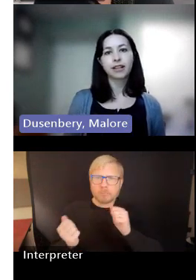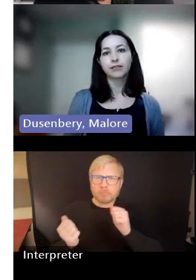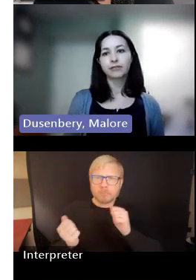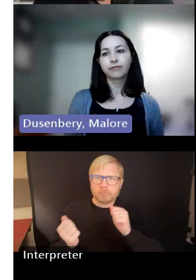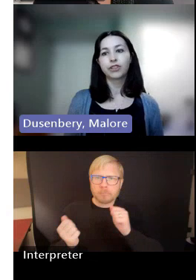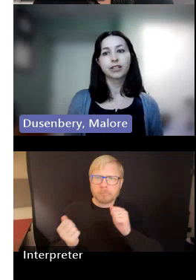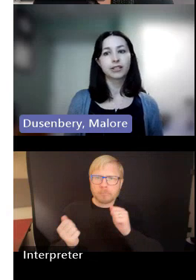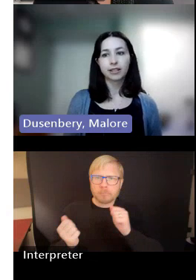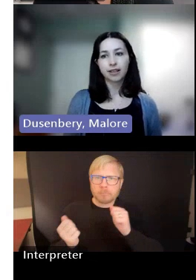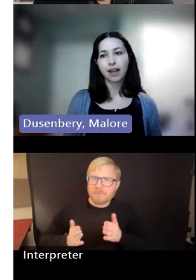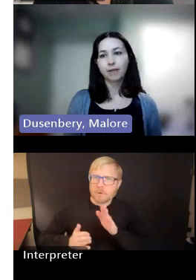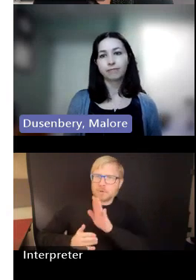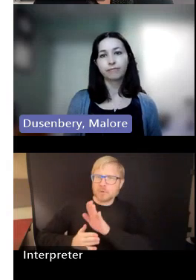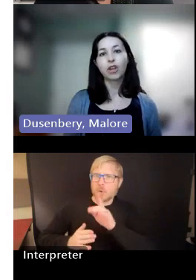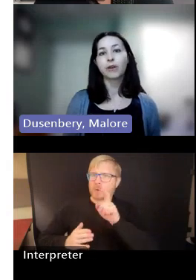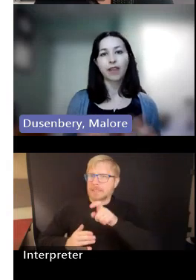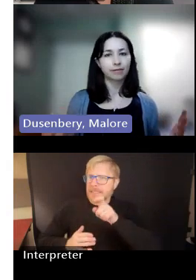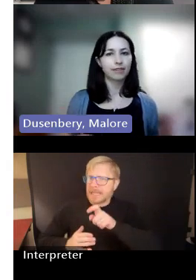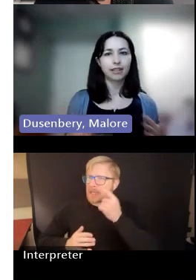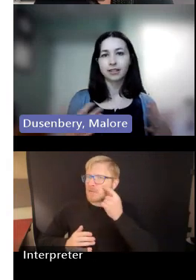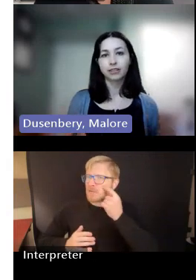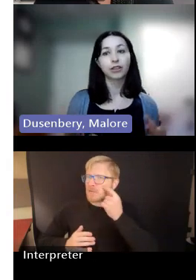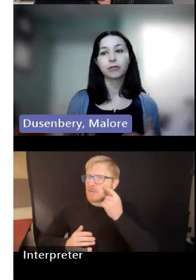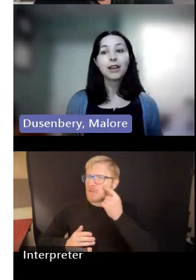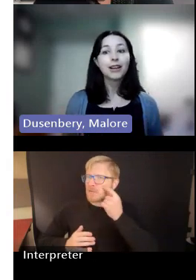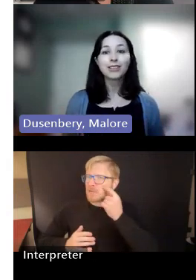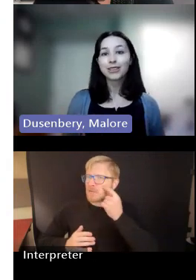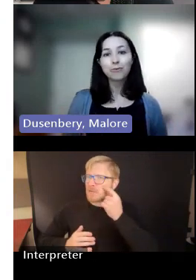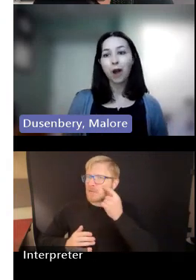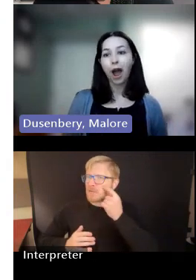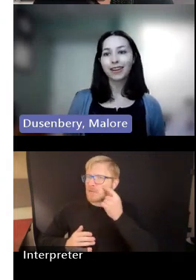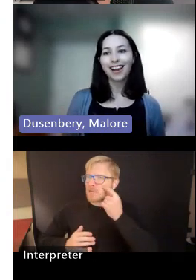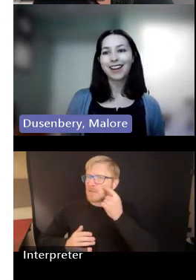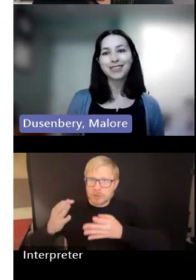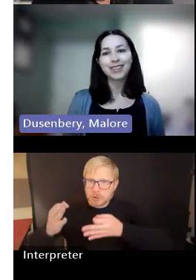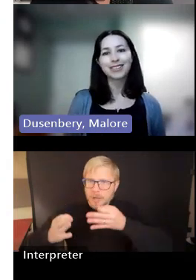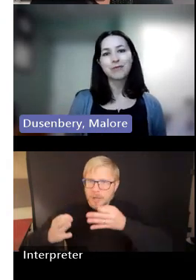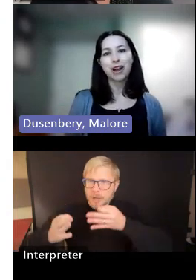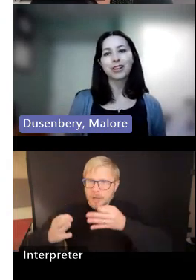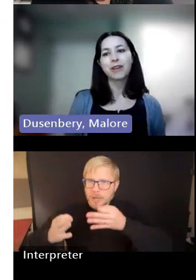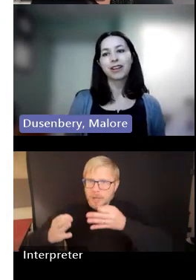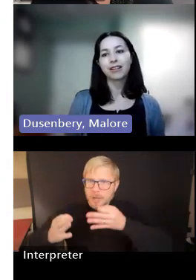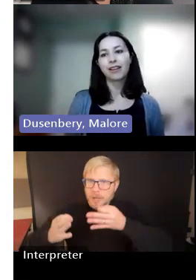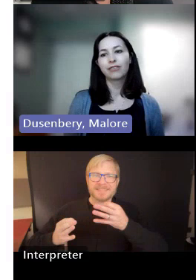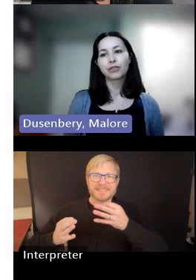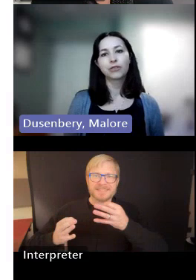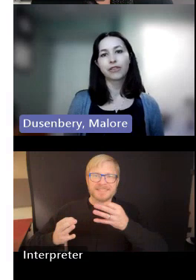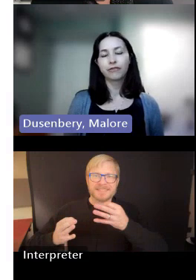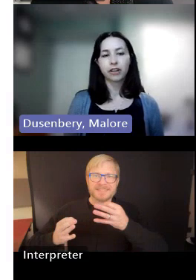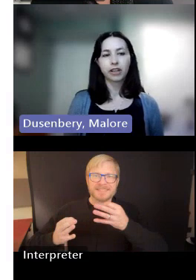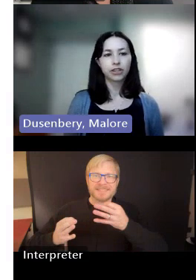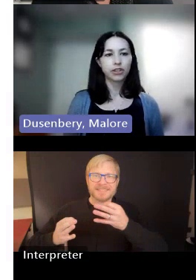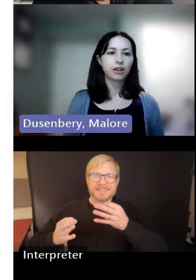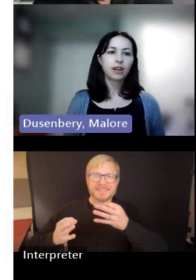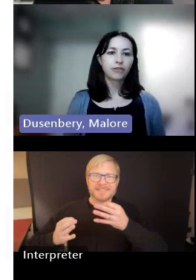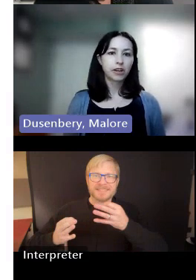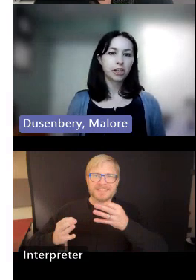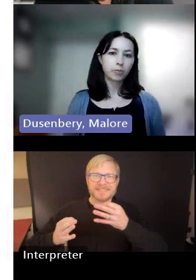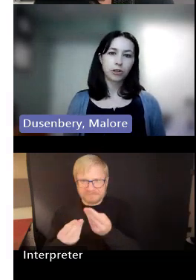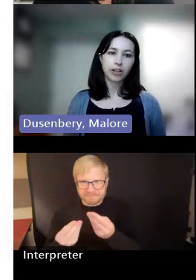survivors' sense of justice, knowing that it's such a broad term and looks so different for